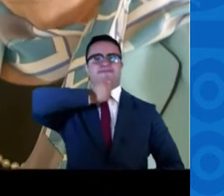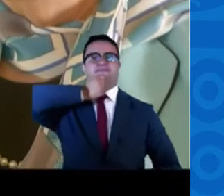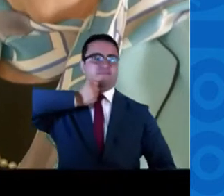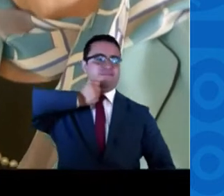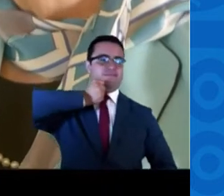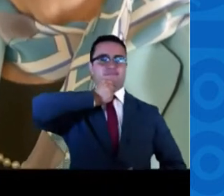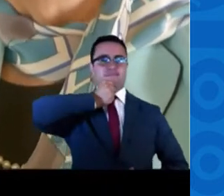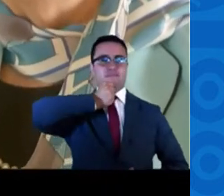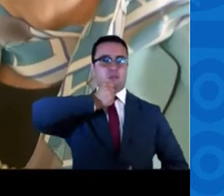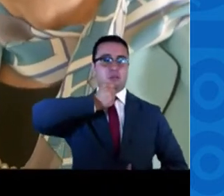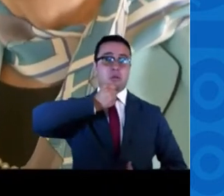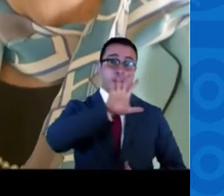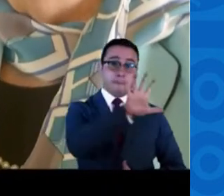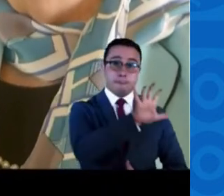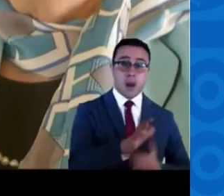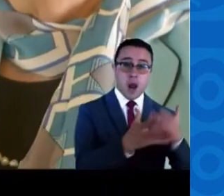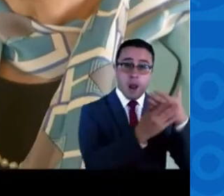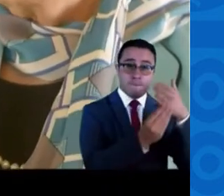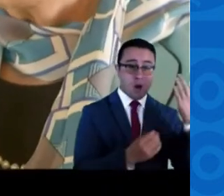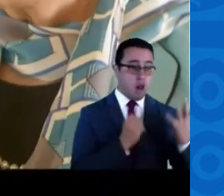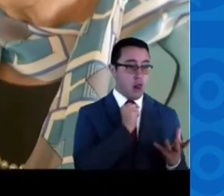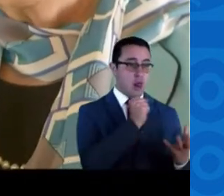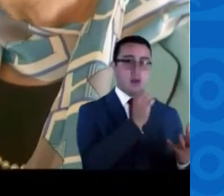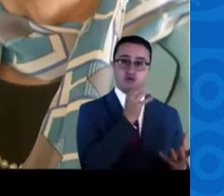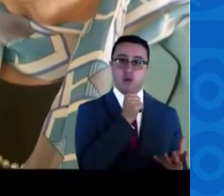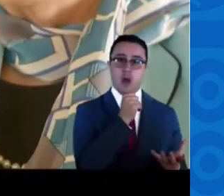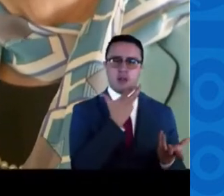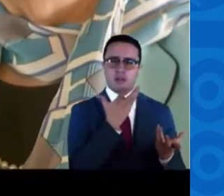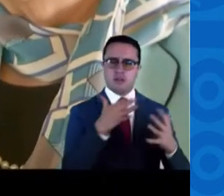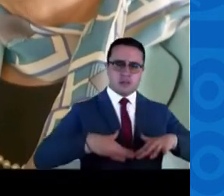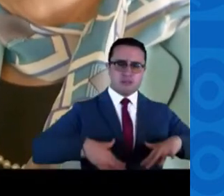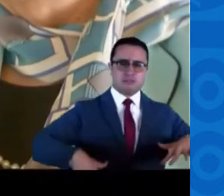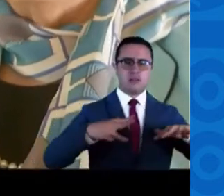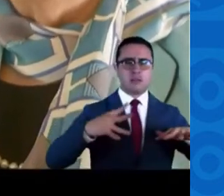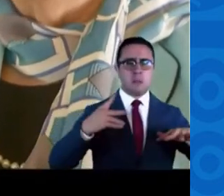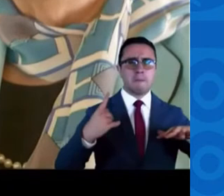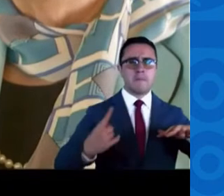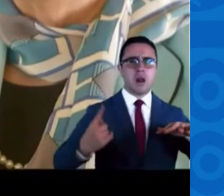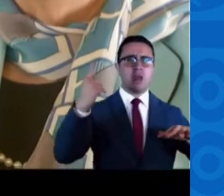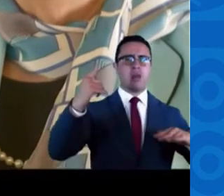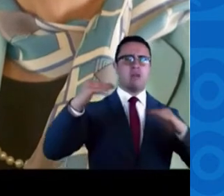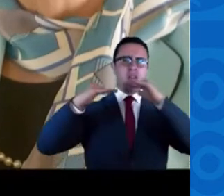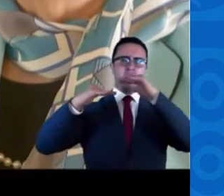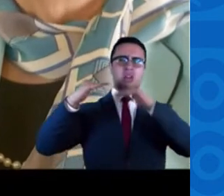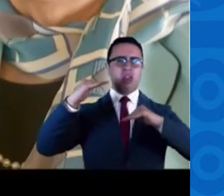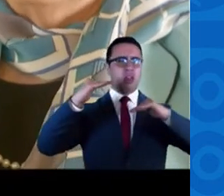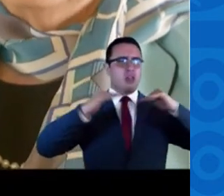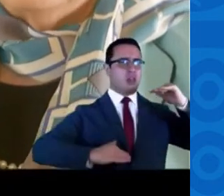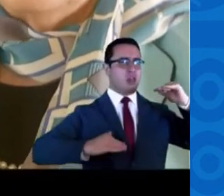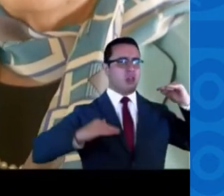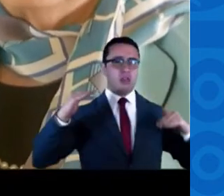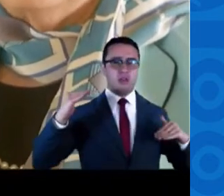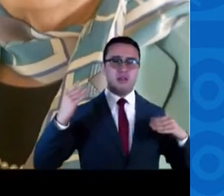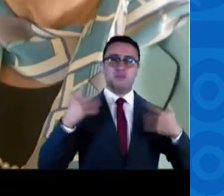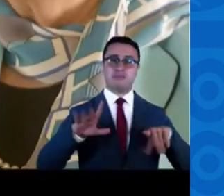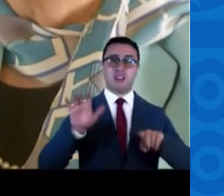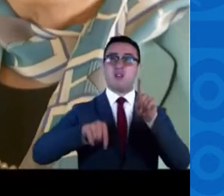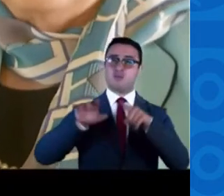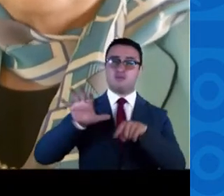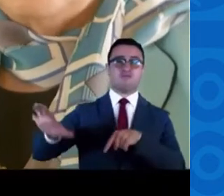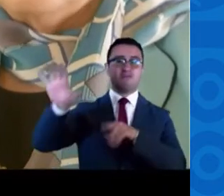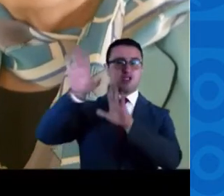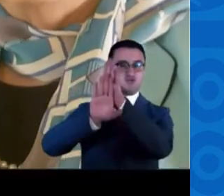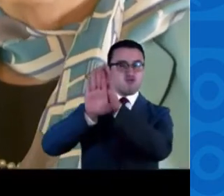power has increased the existing asymmetry and the political space that is distributed